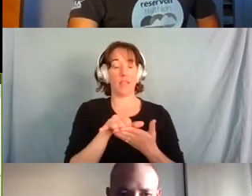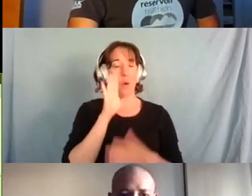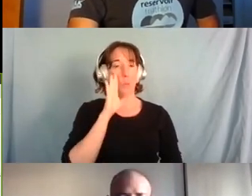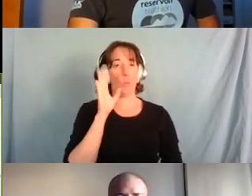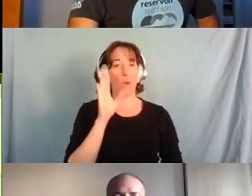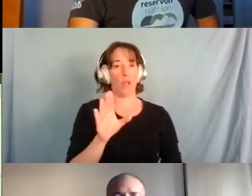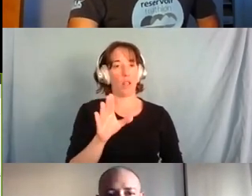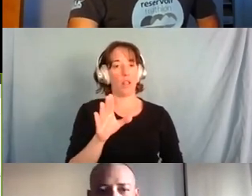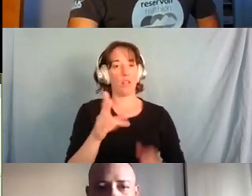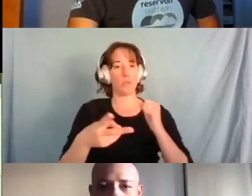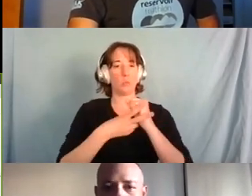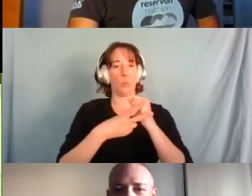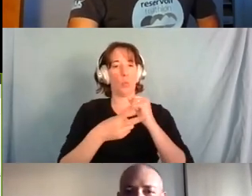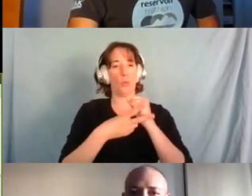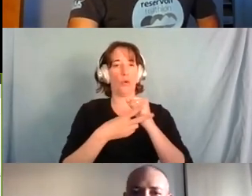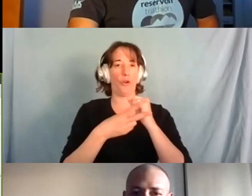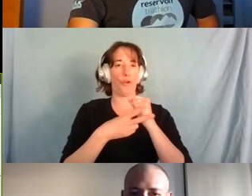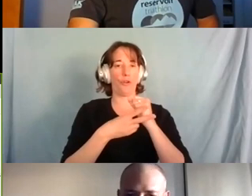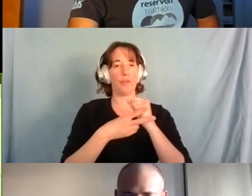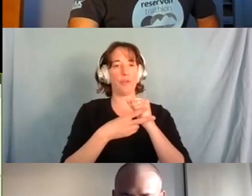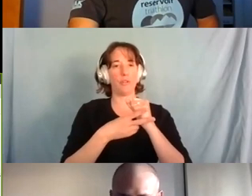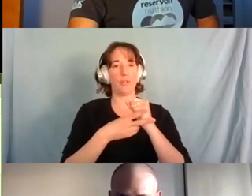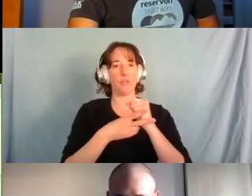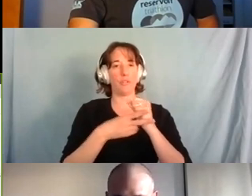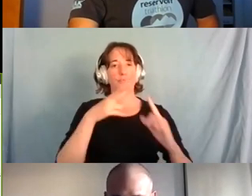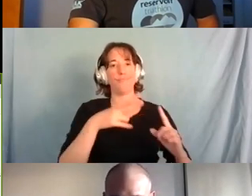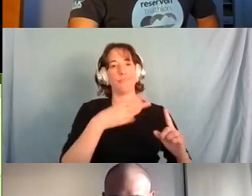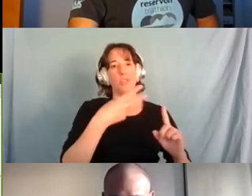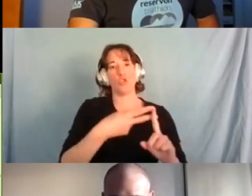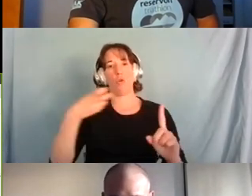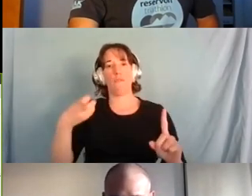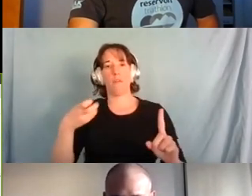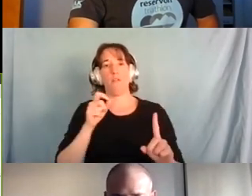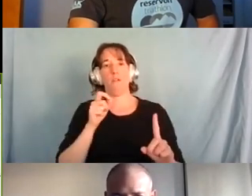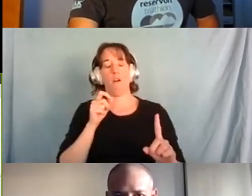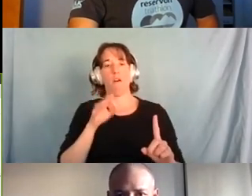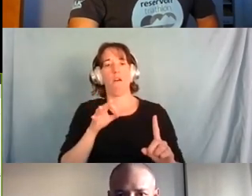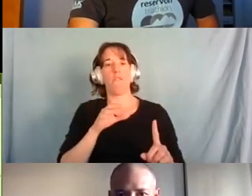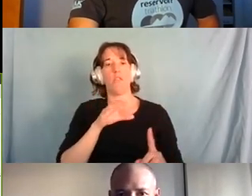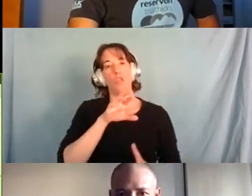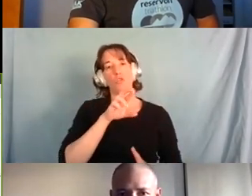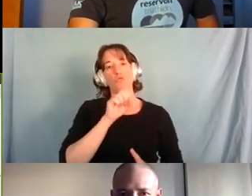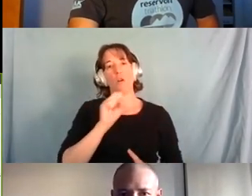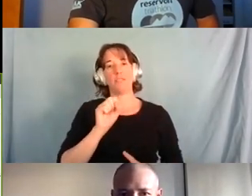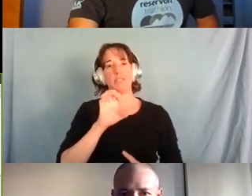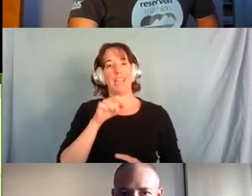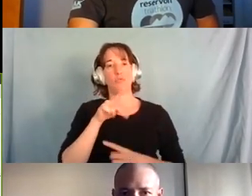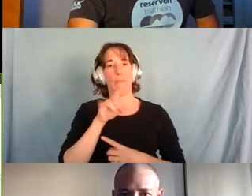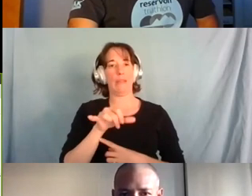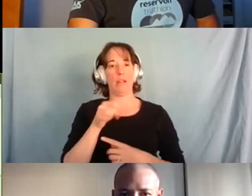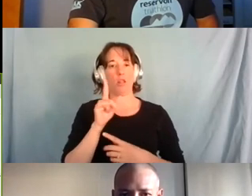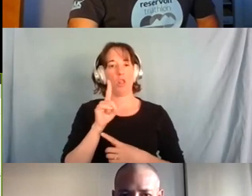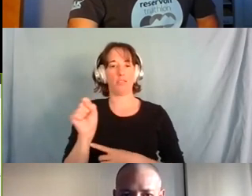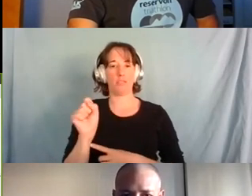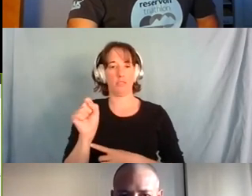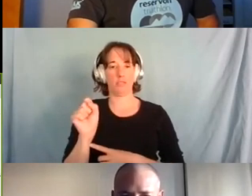store the derivative of the cross entropy loss here, and that becomes y minus a